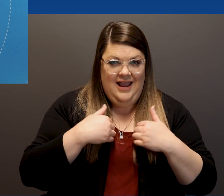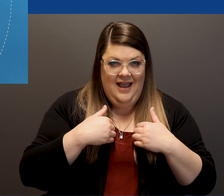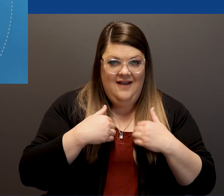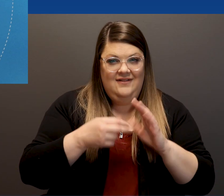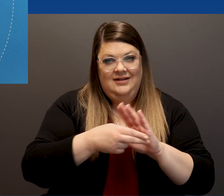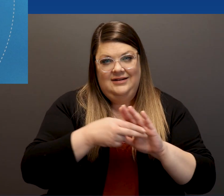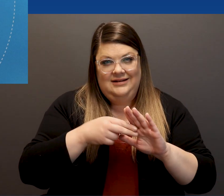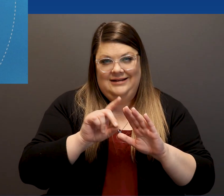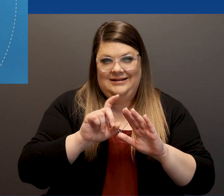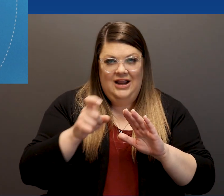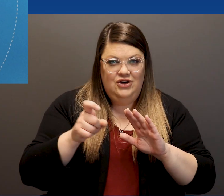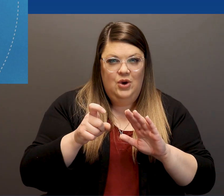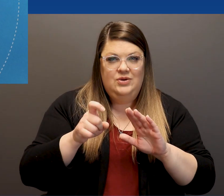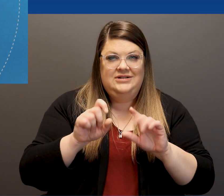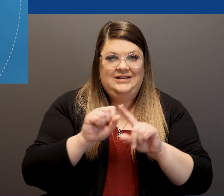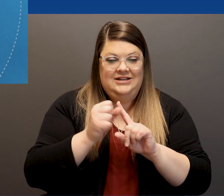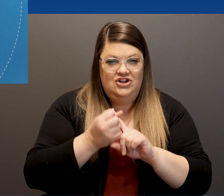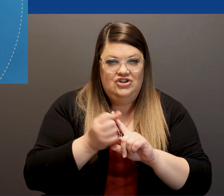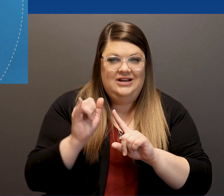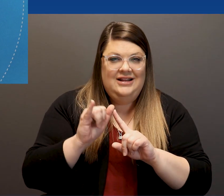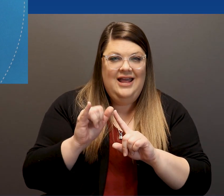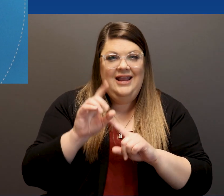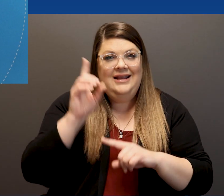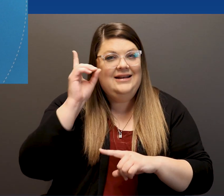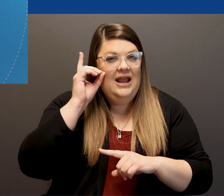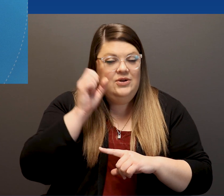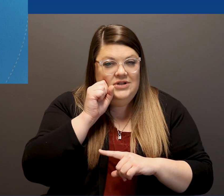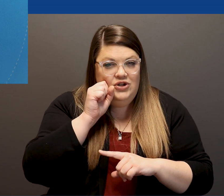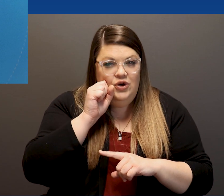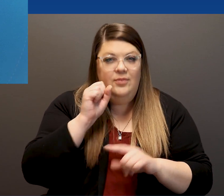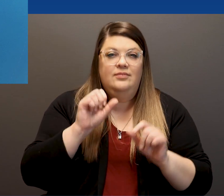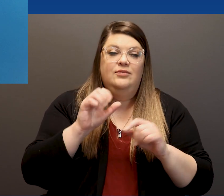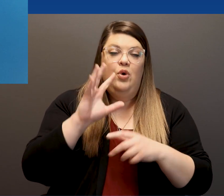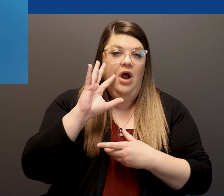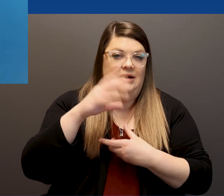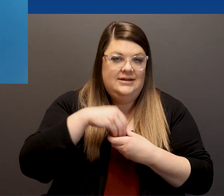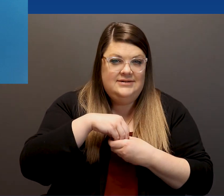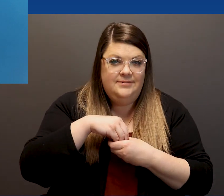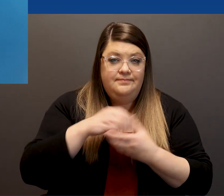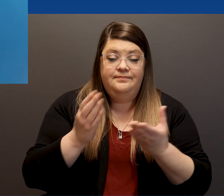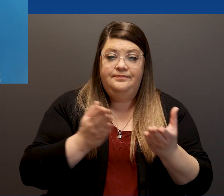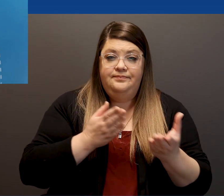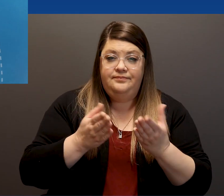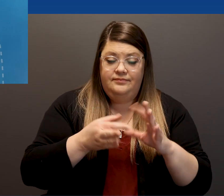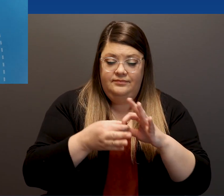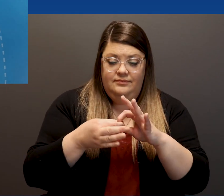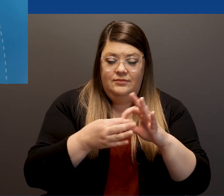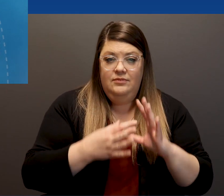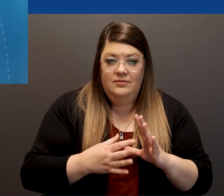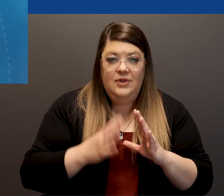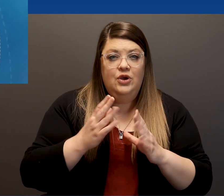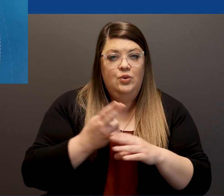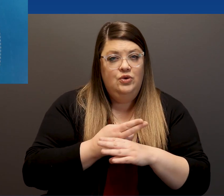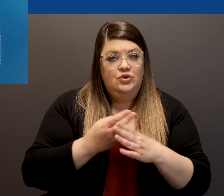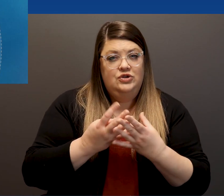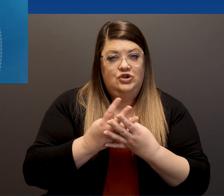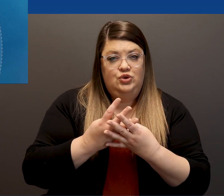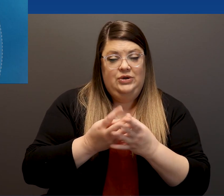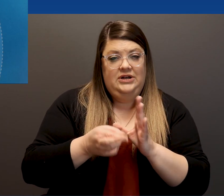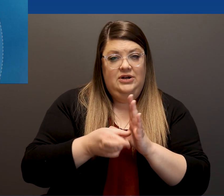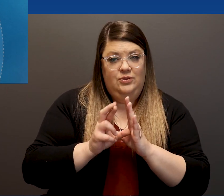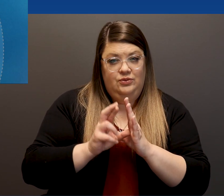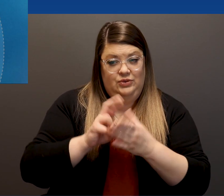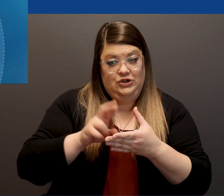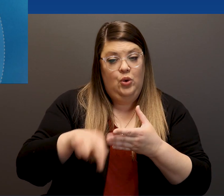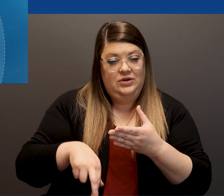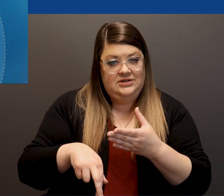diagnosed condition like Down syndrome or autism, the service coordinator will use the screening results to determine if the child is